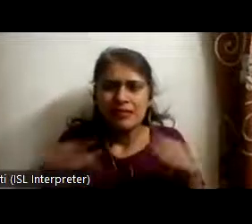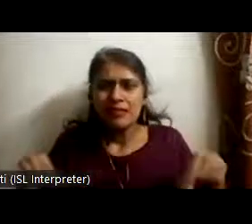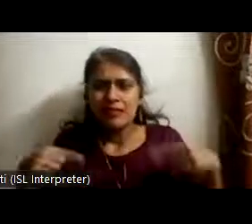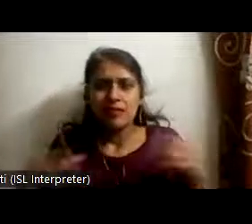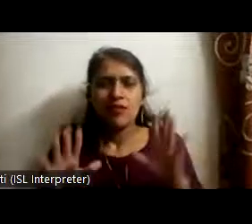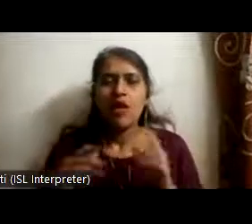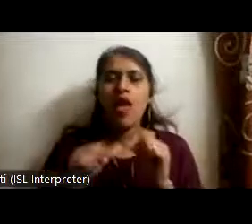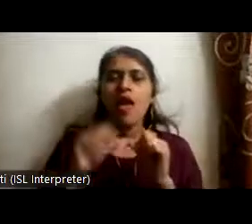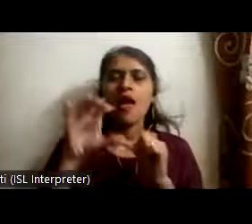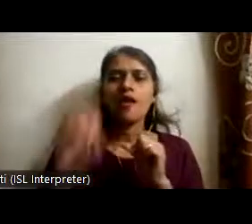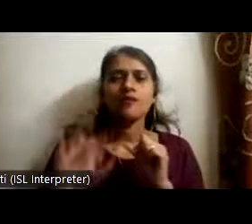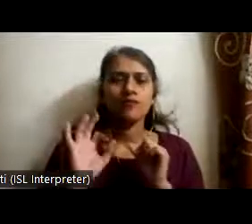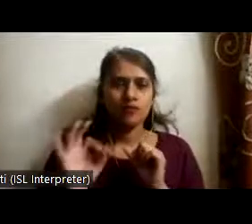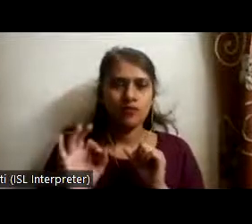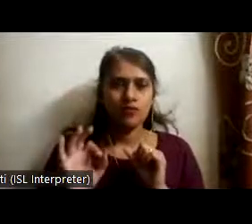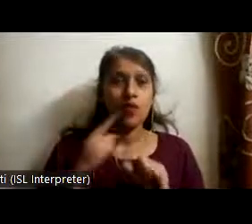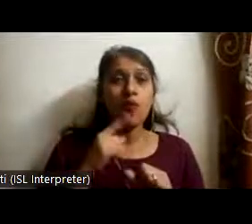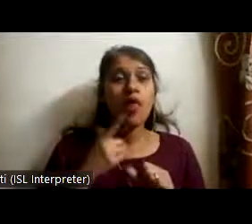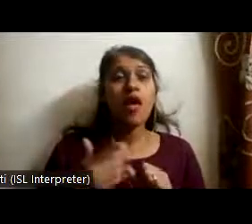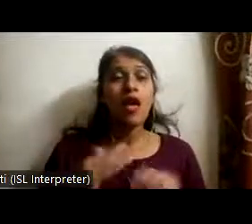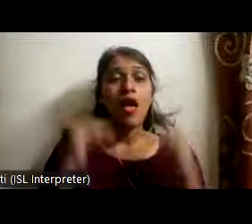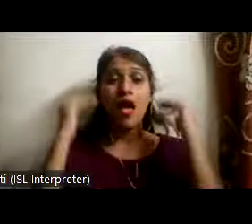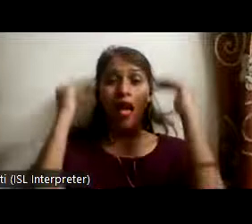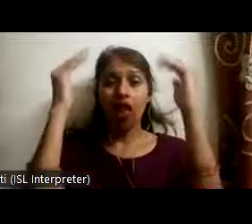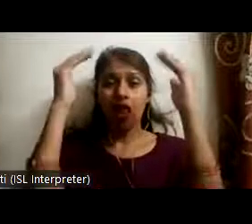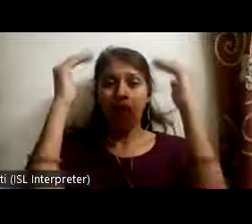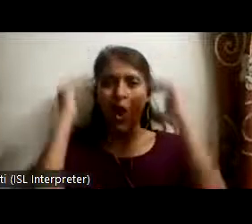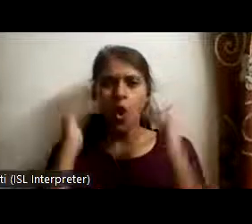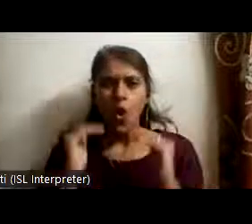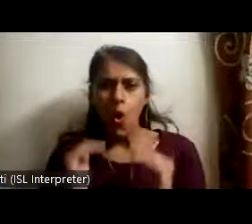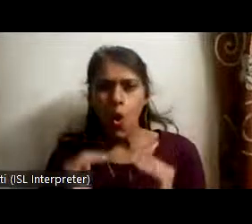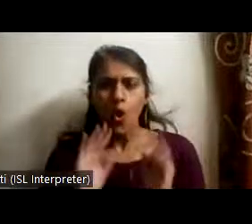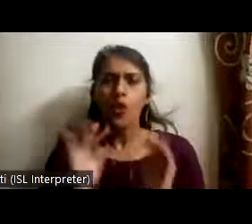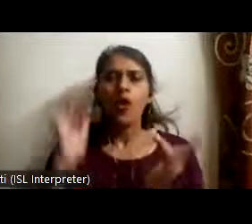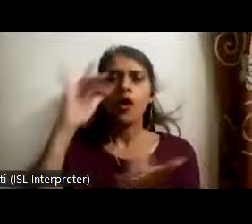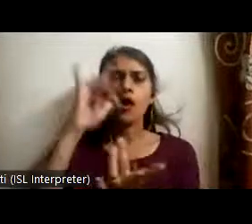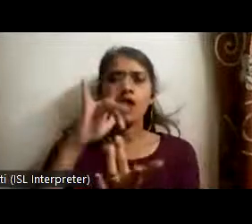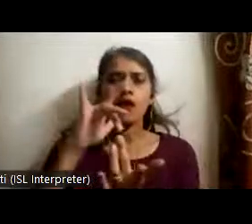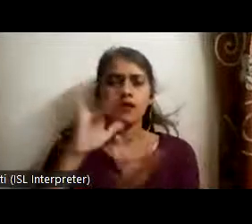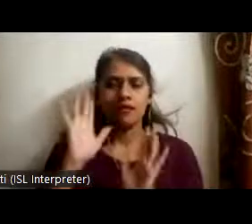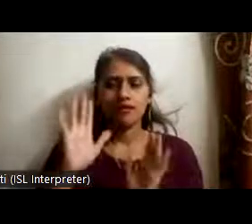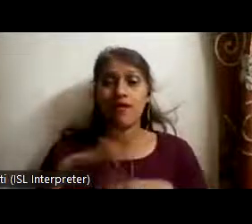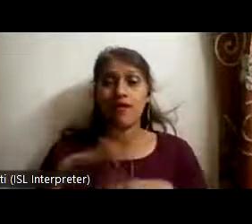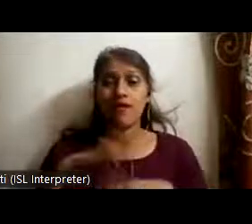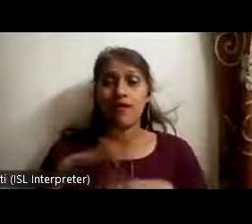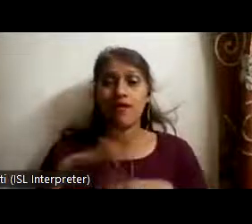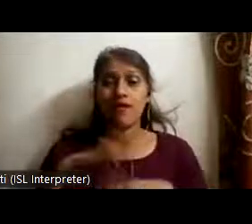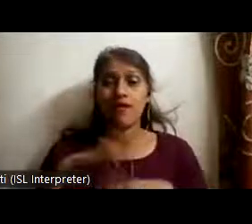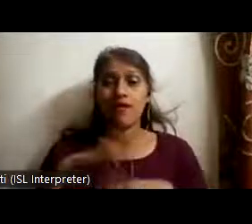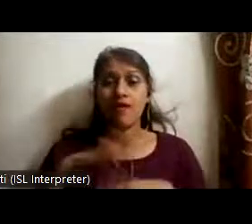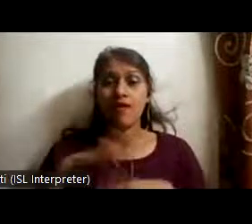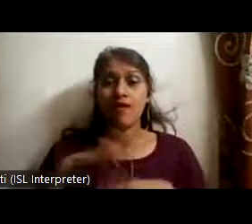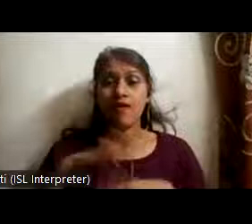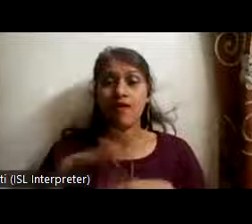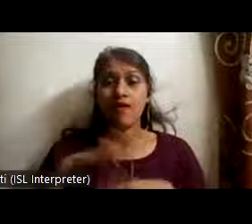reach, not too high, not too low. Floors should be firm and non-slippery. And fittings